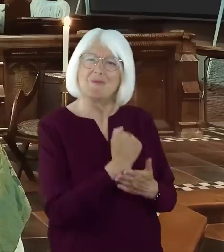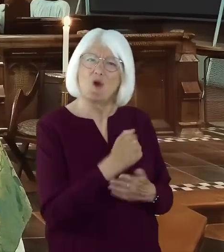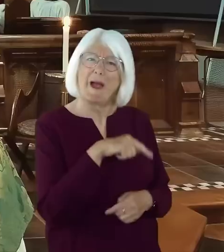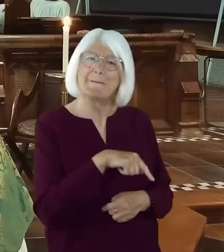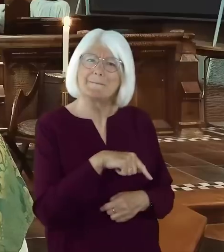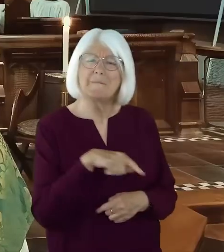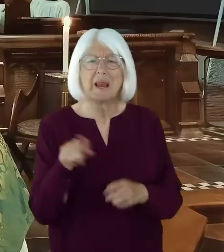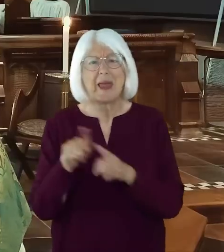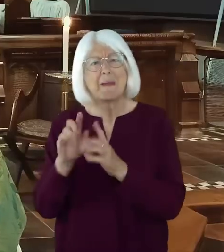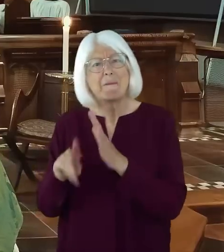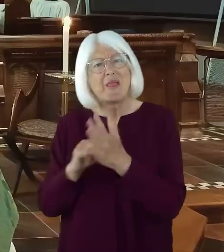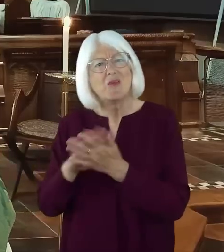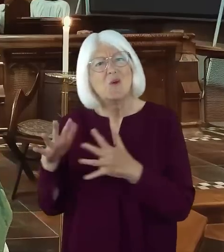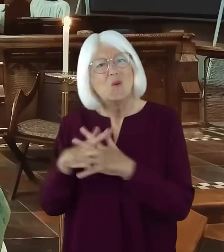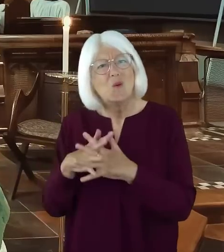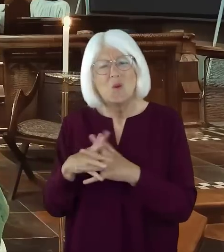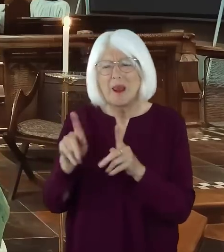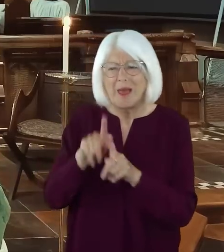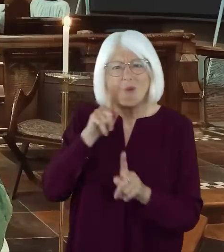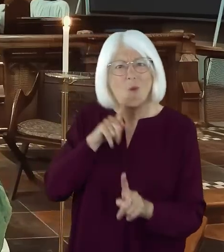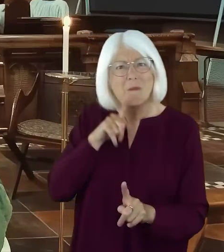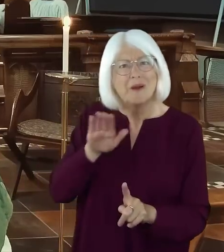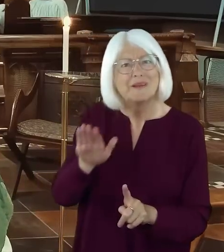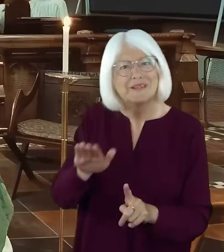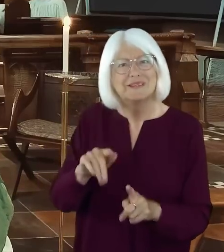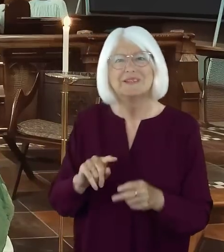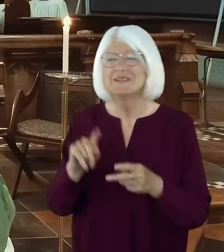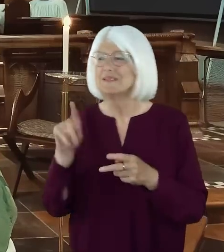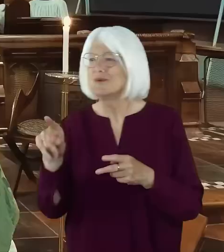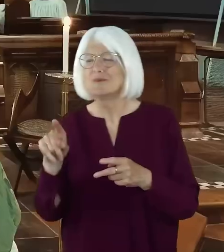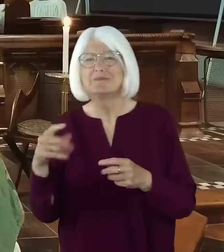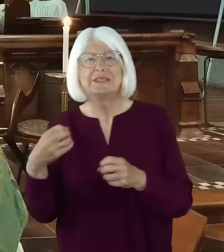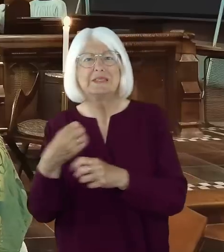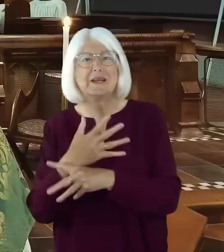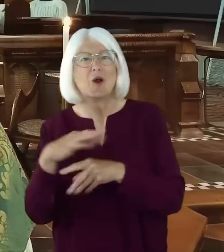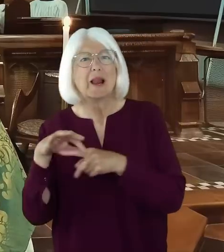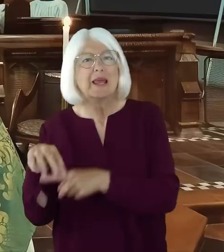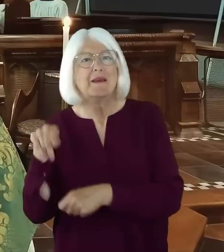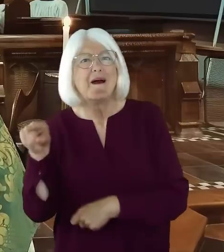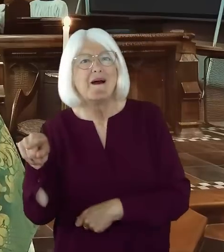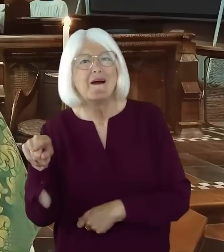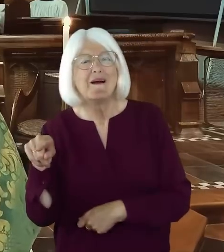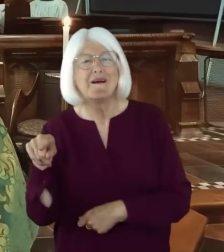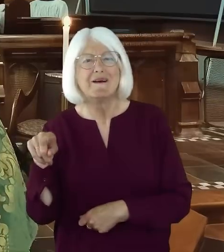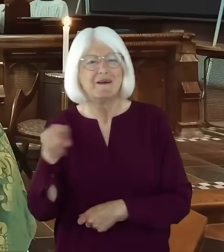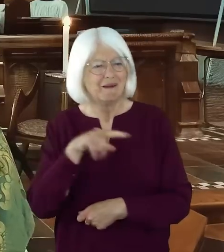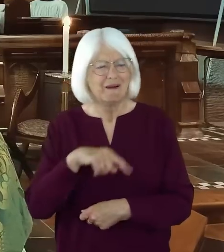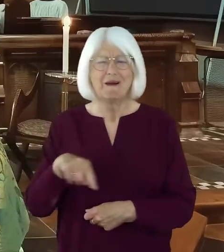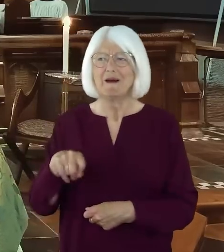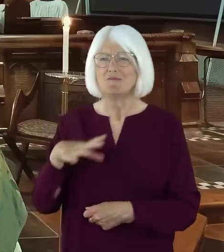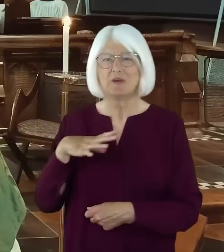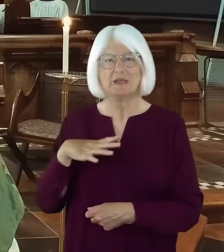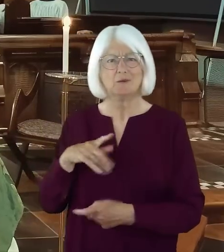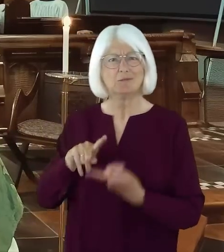Abraham, like Matthew, like the woman, like the synagogue leader. And despite what